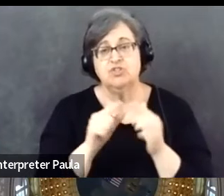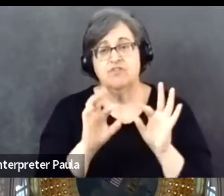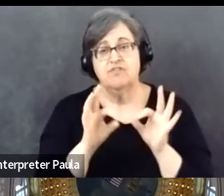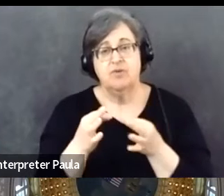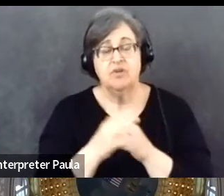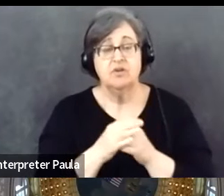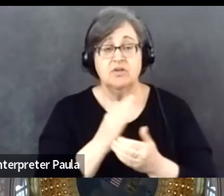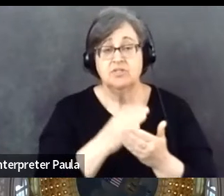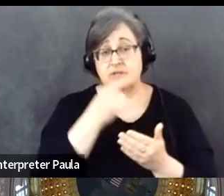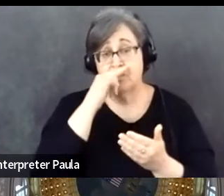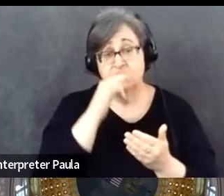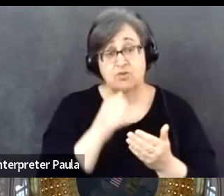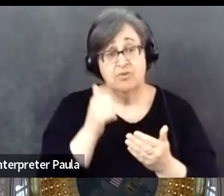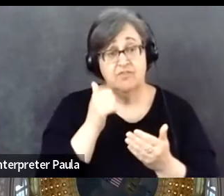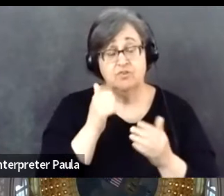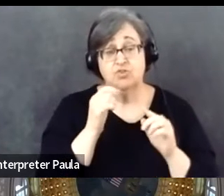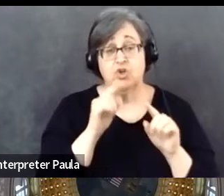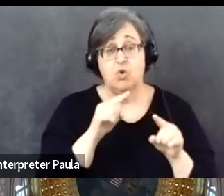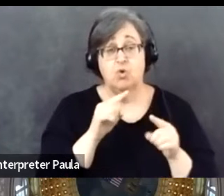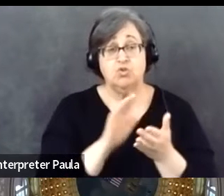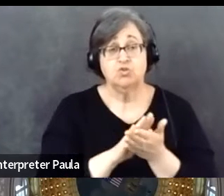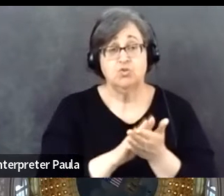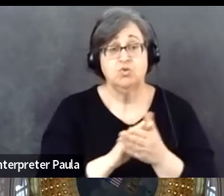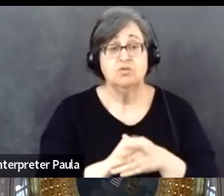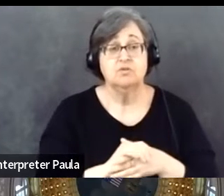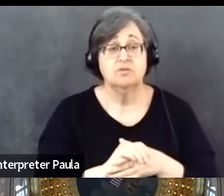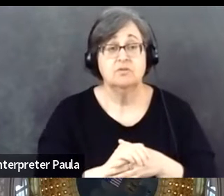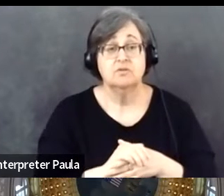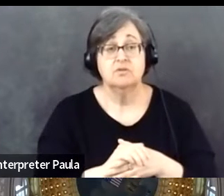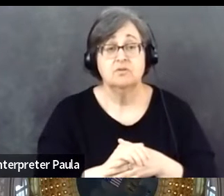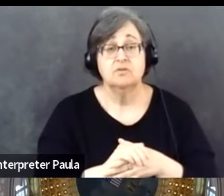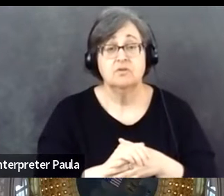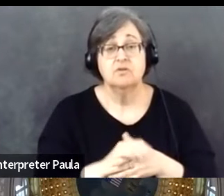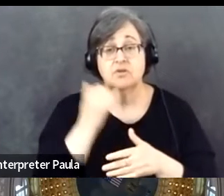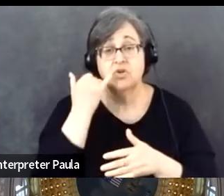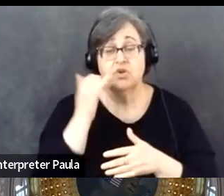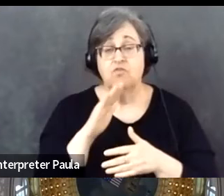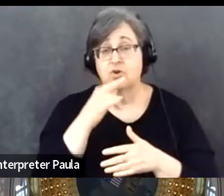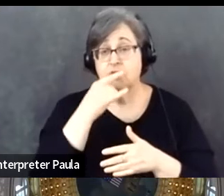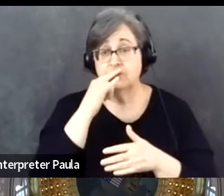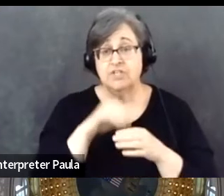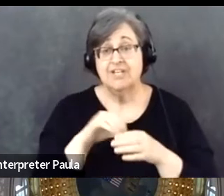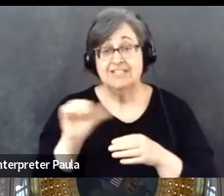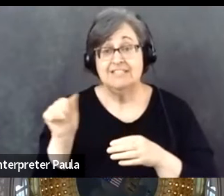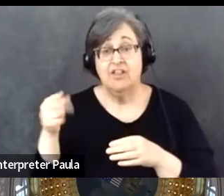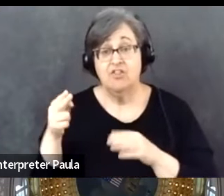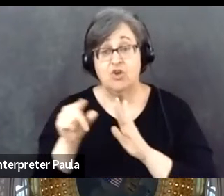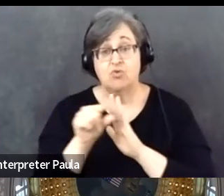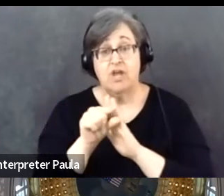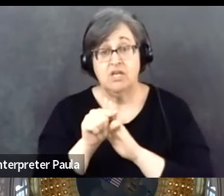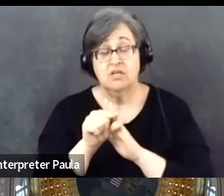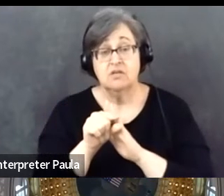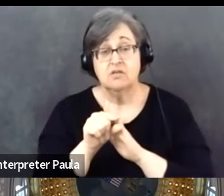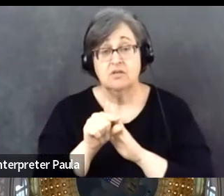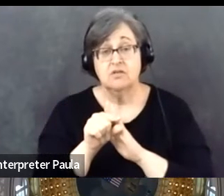are kids who refuse to go to school. And, if your child is in 10th grade and, it's